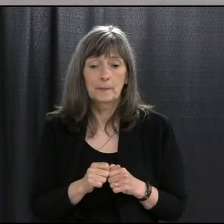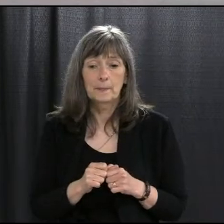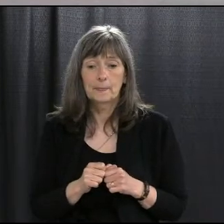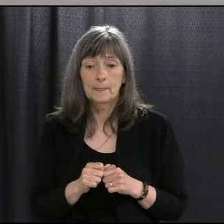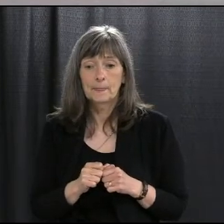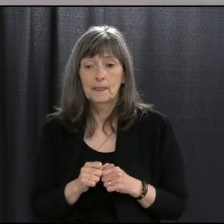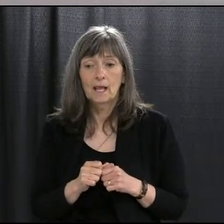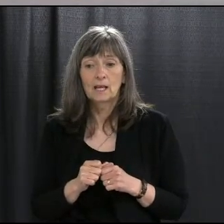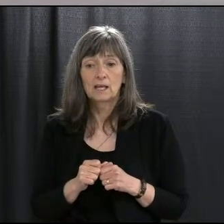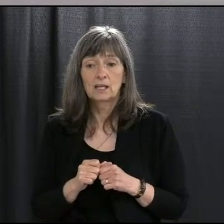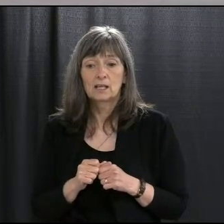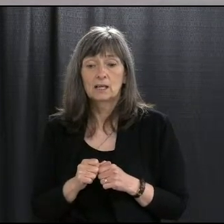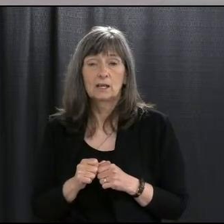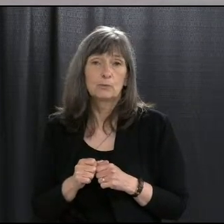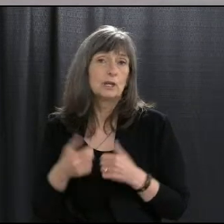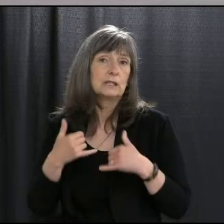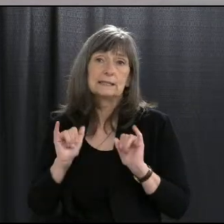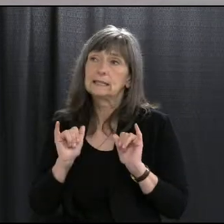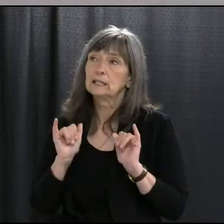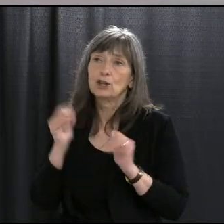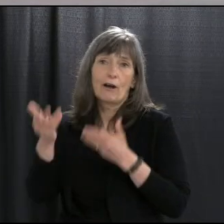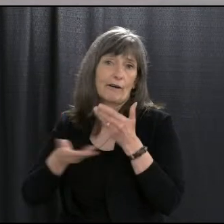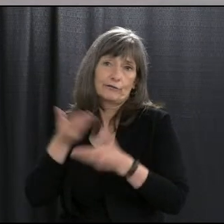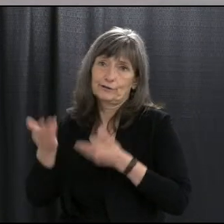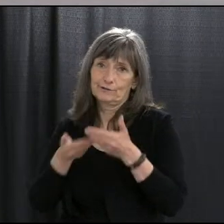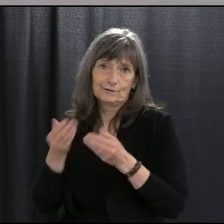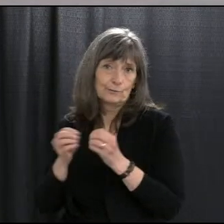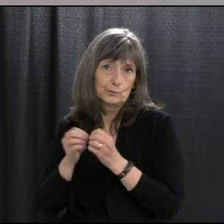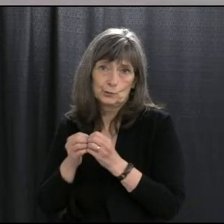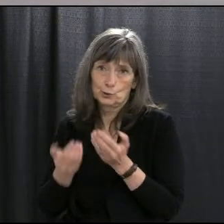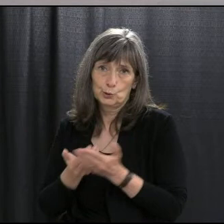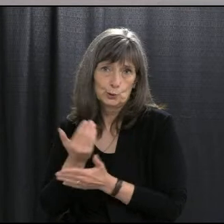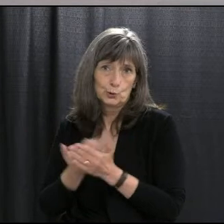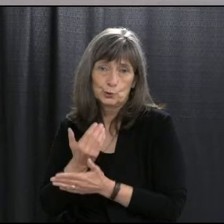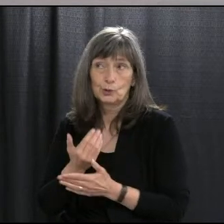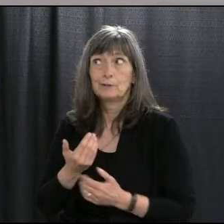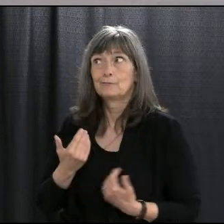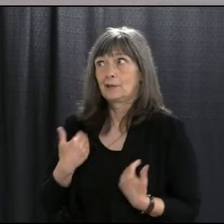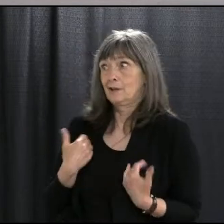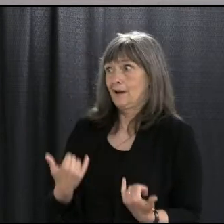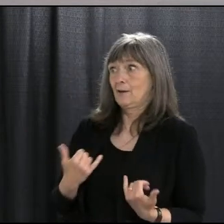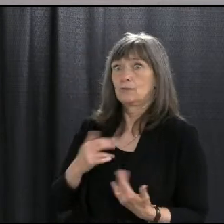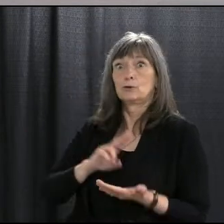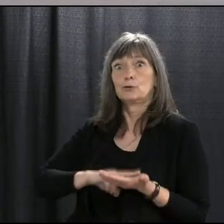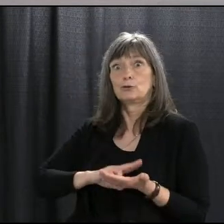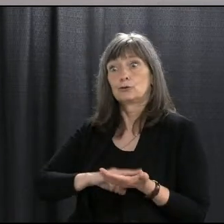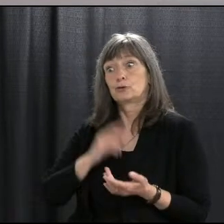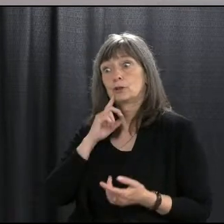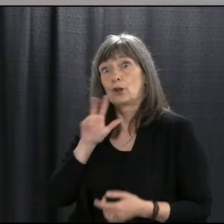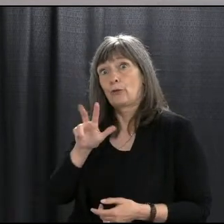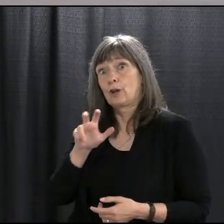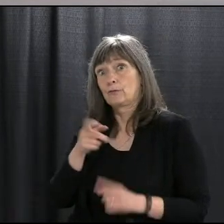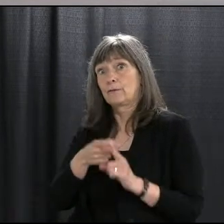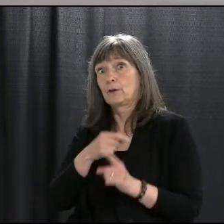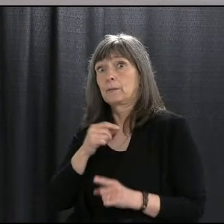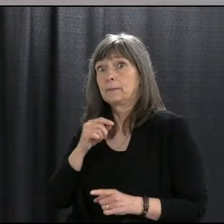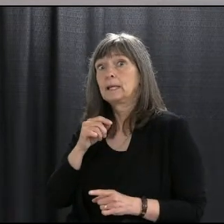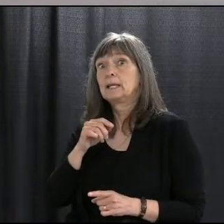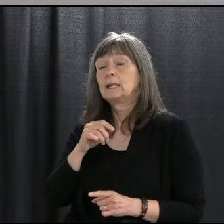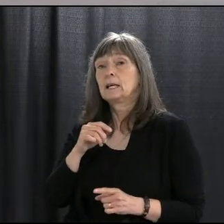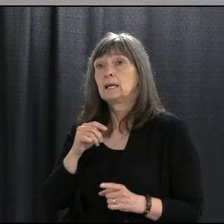Services continue to recruit. We know, for example, we have 300 nurses coming from India. The first of those